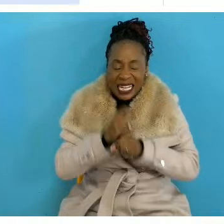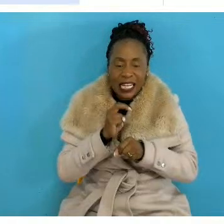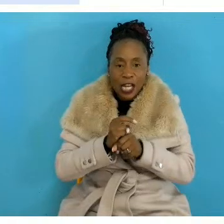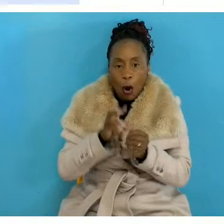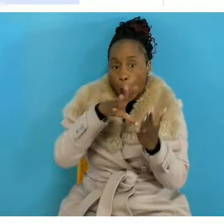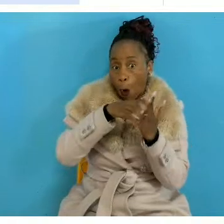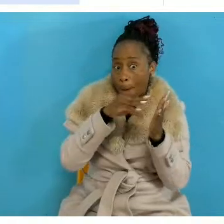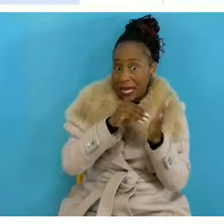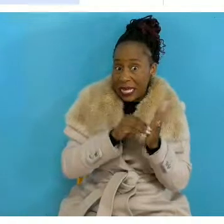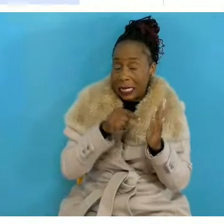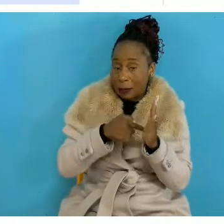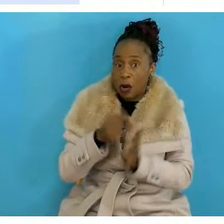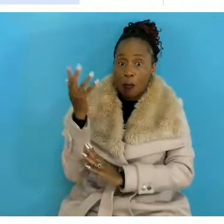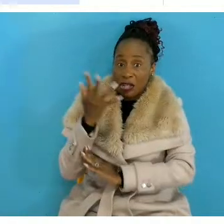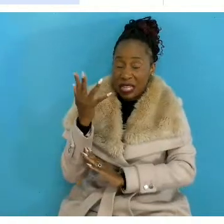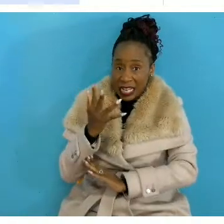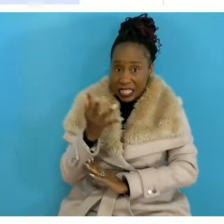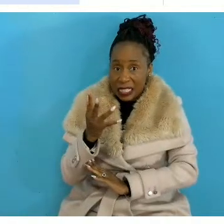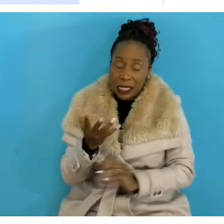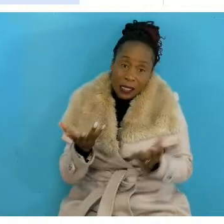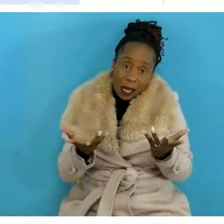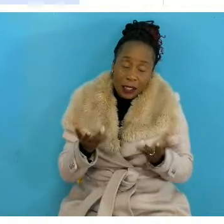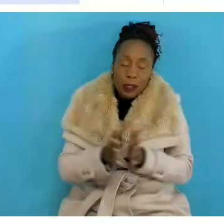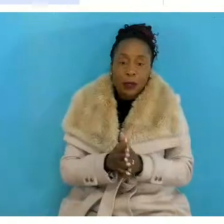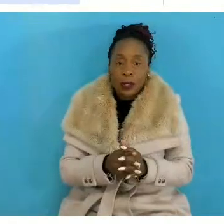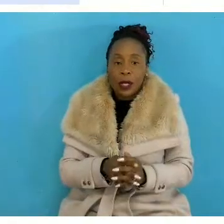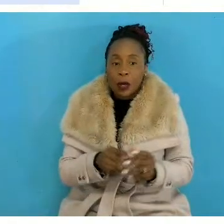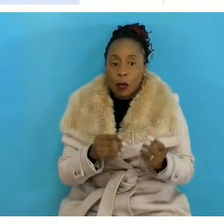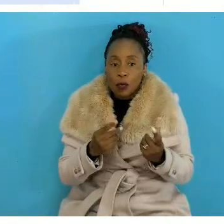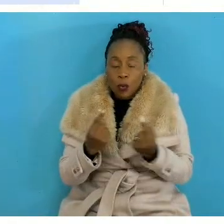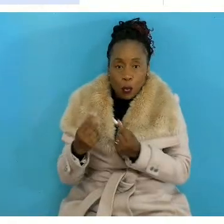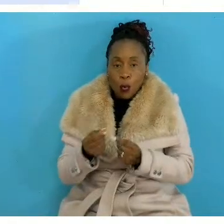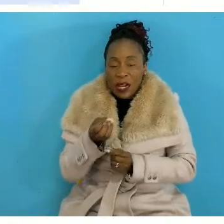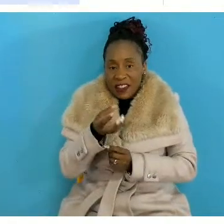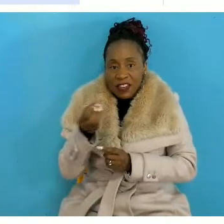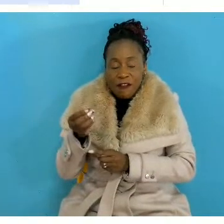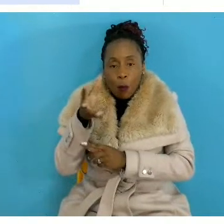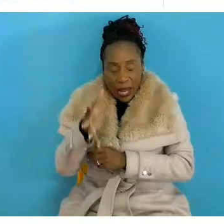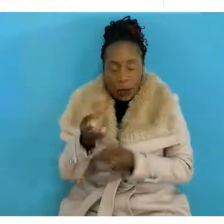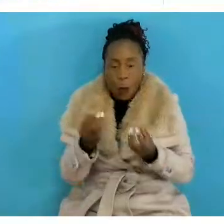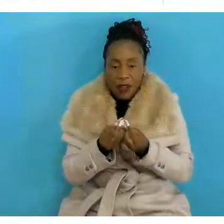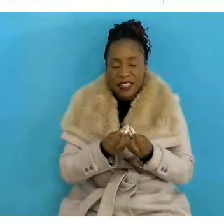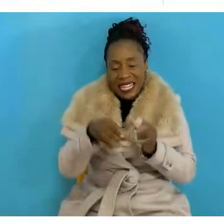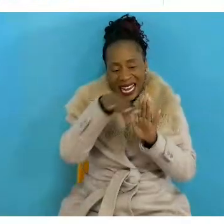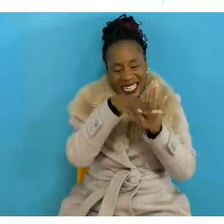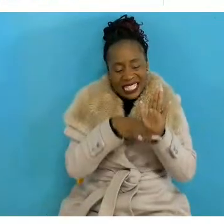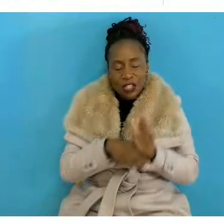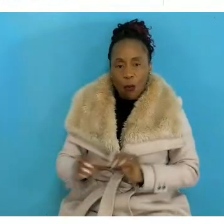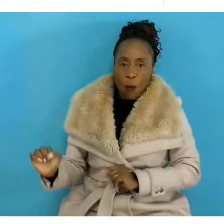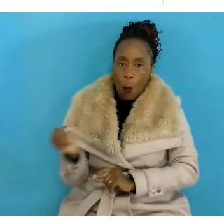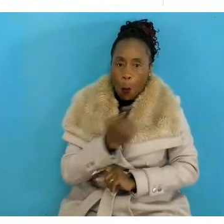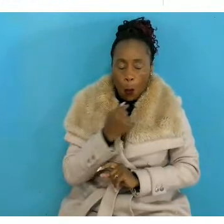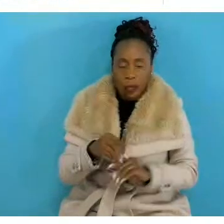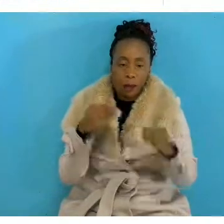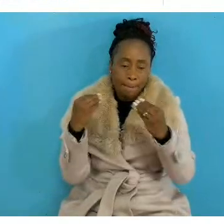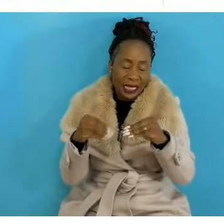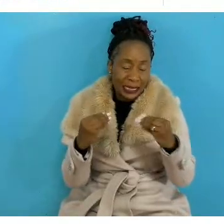copy of the presentation which Chairperson will be made available with the list of all the entities